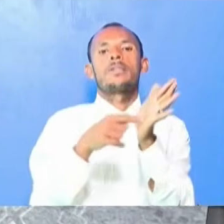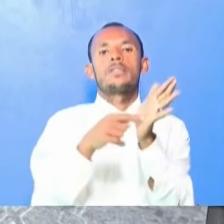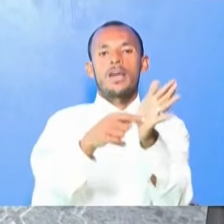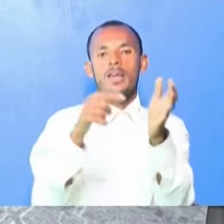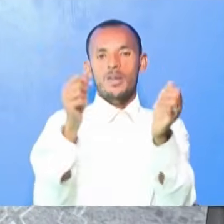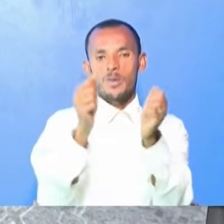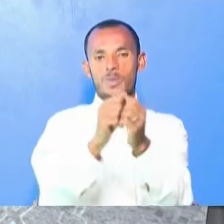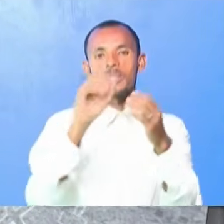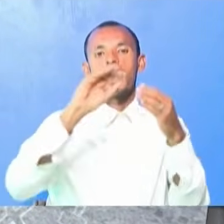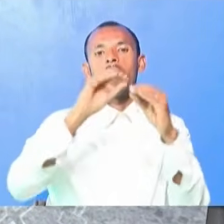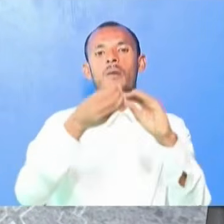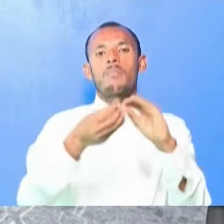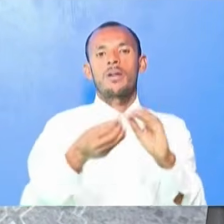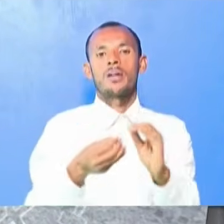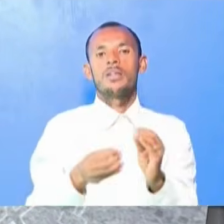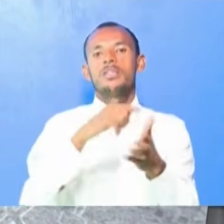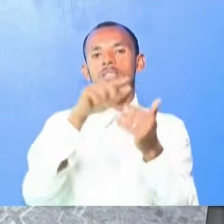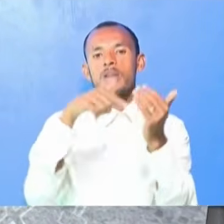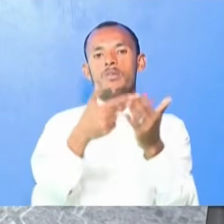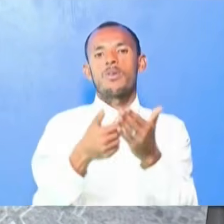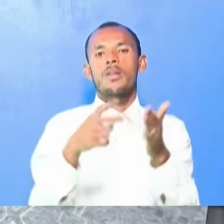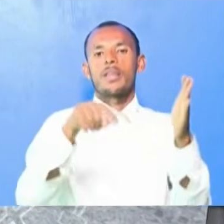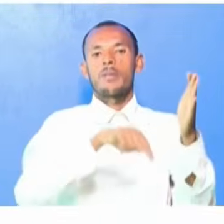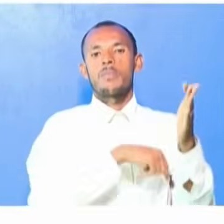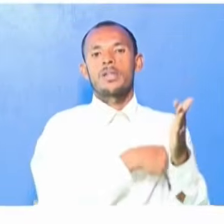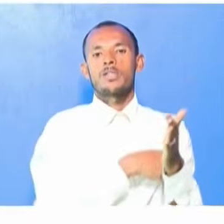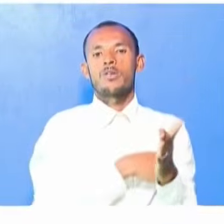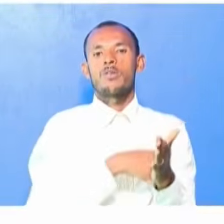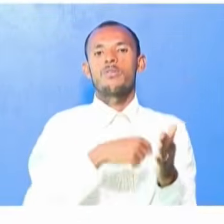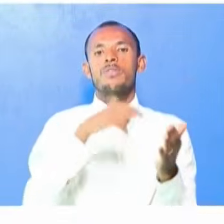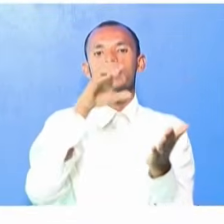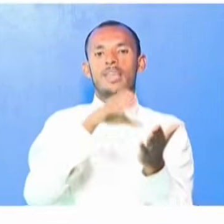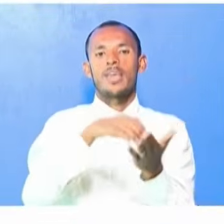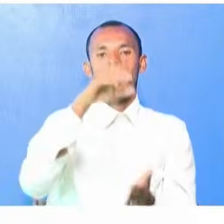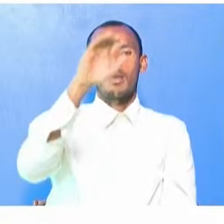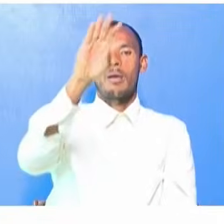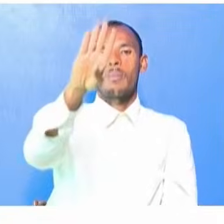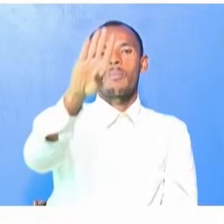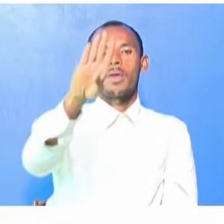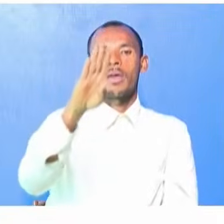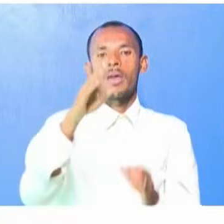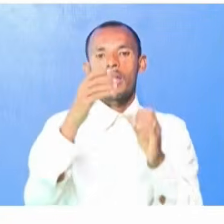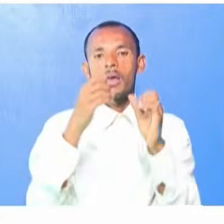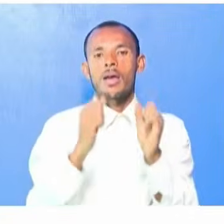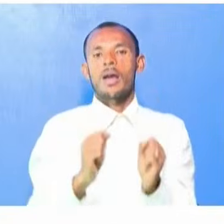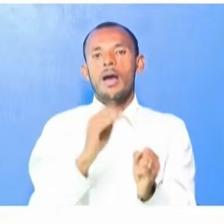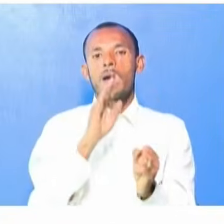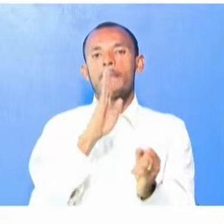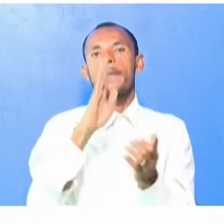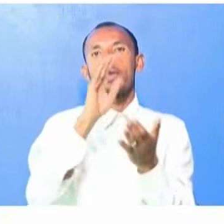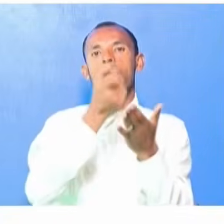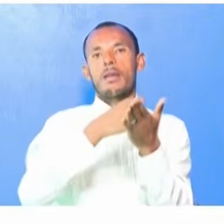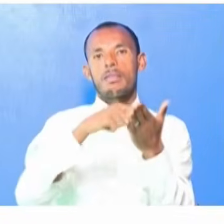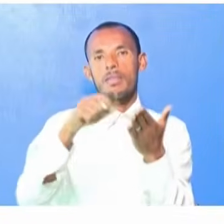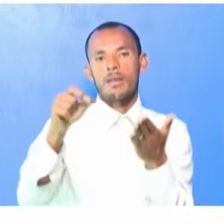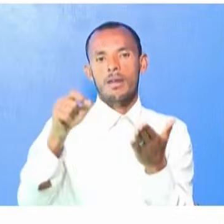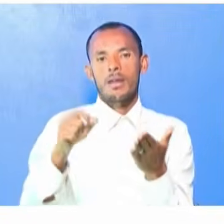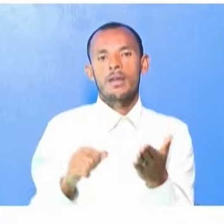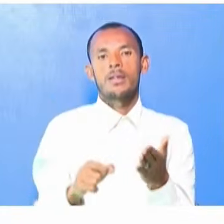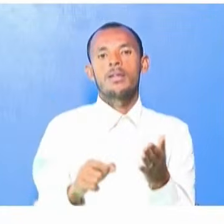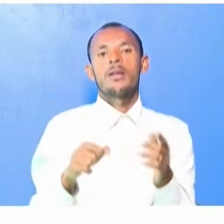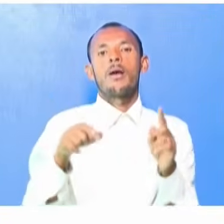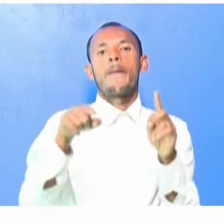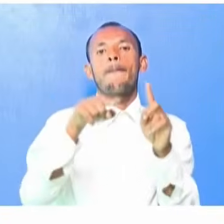a number. Therefore, the temperature of this CT can be written as it is